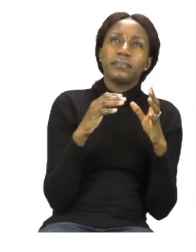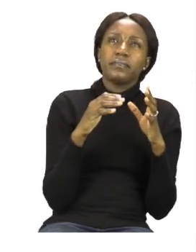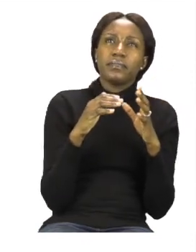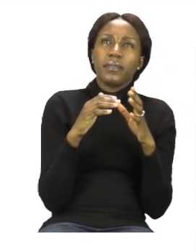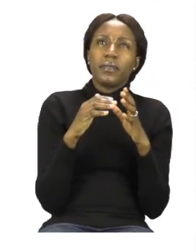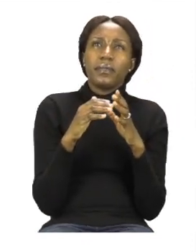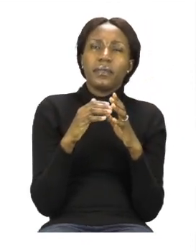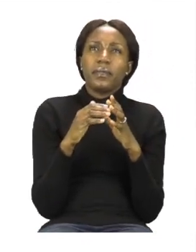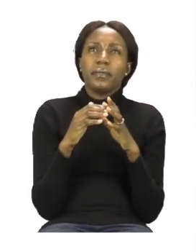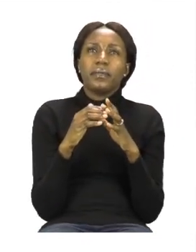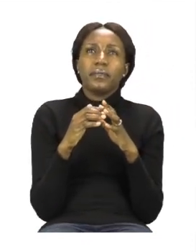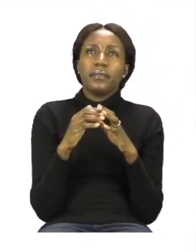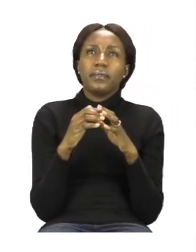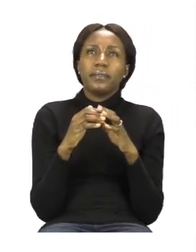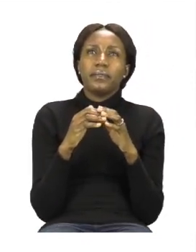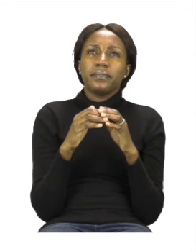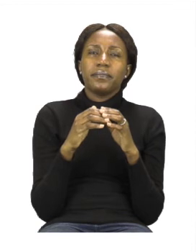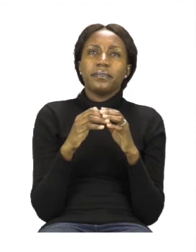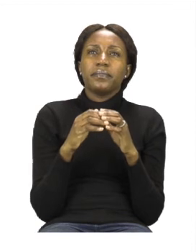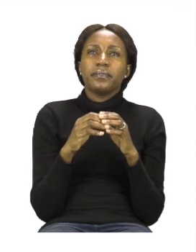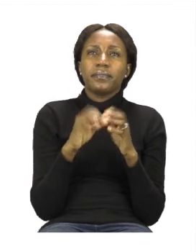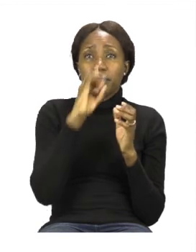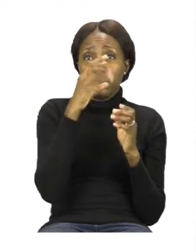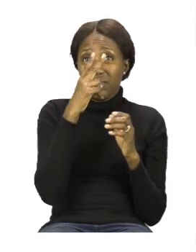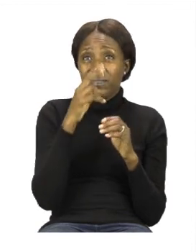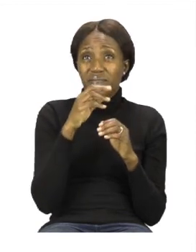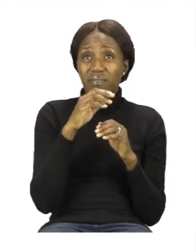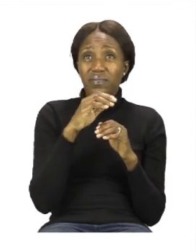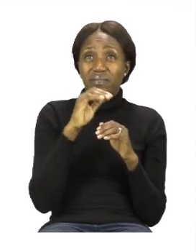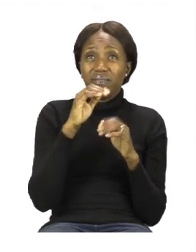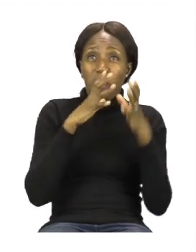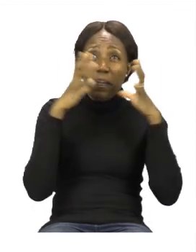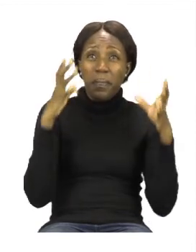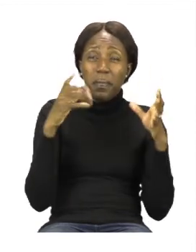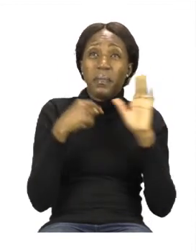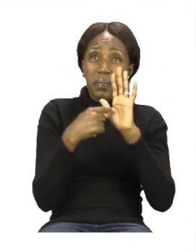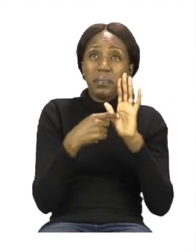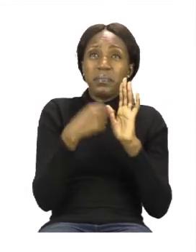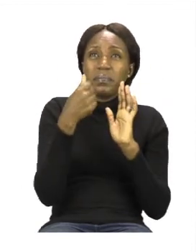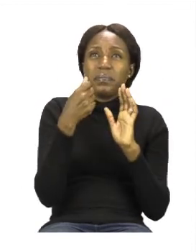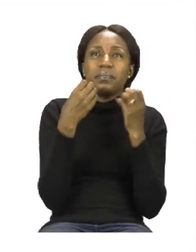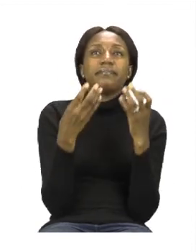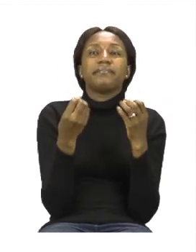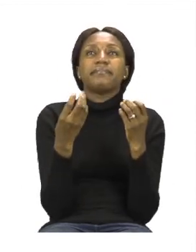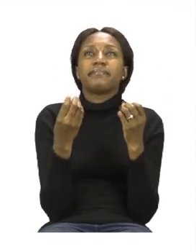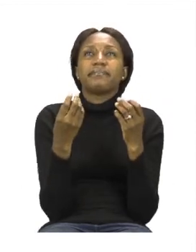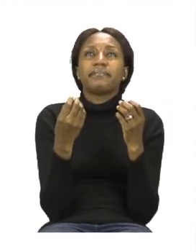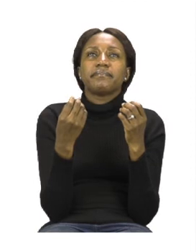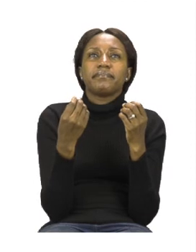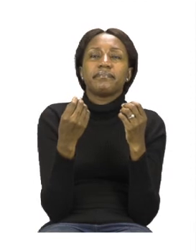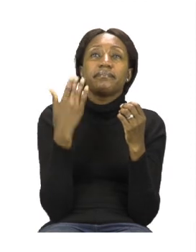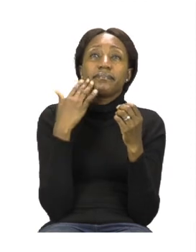that's the one that has more or can buy more. After that,